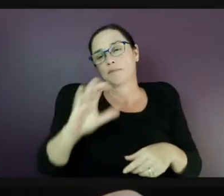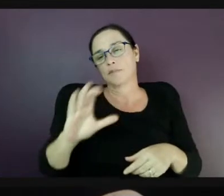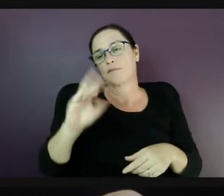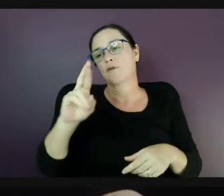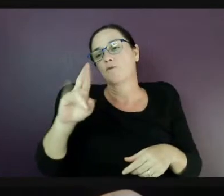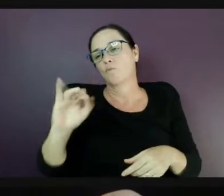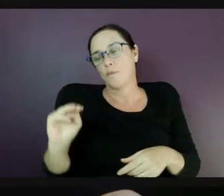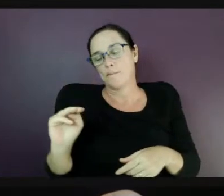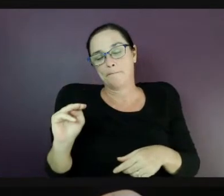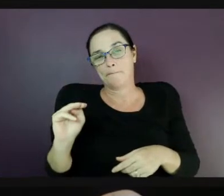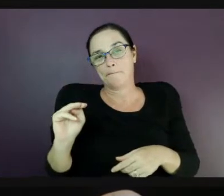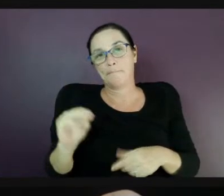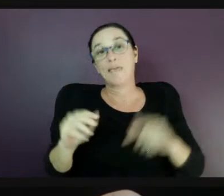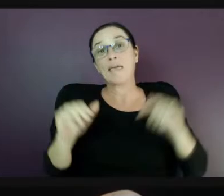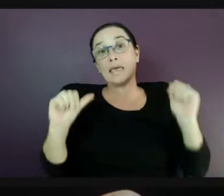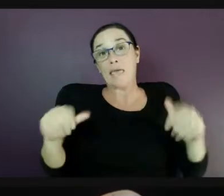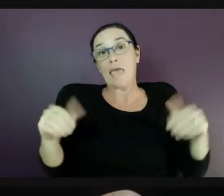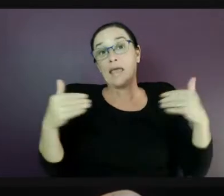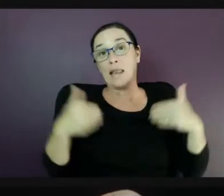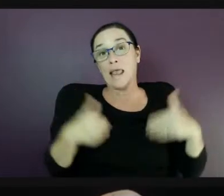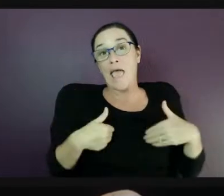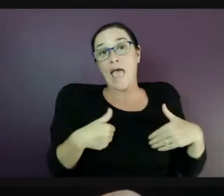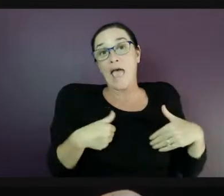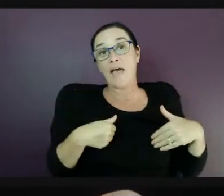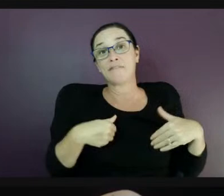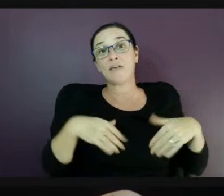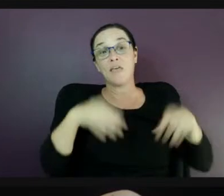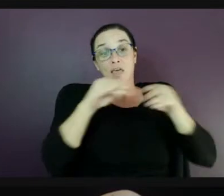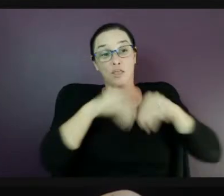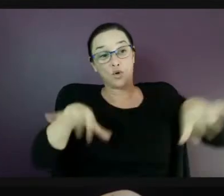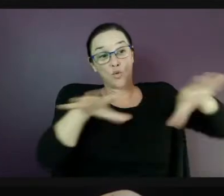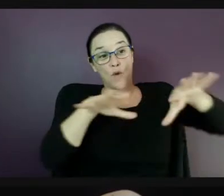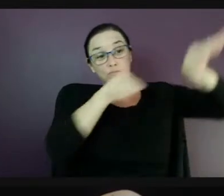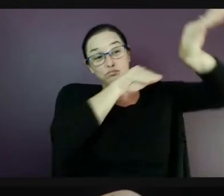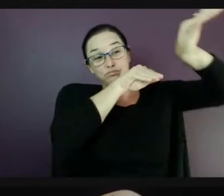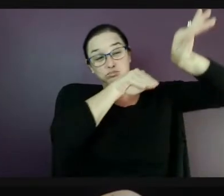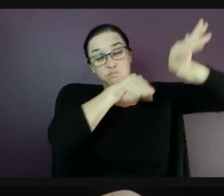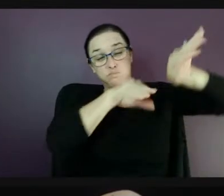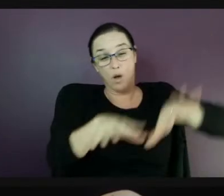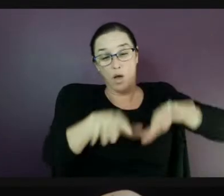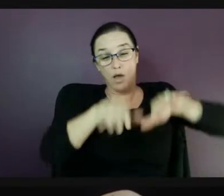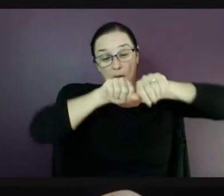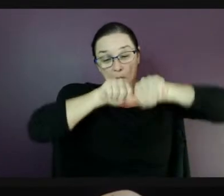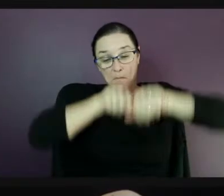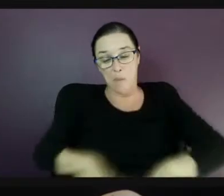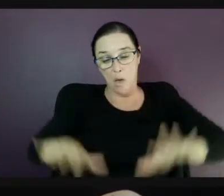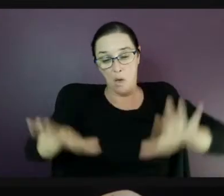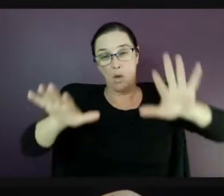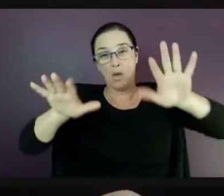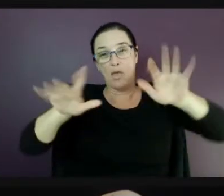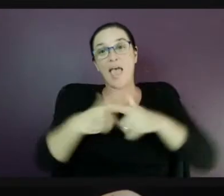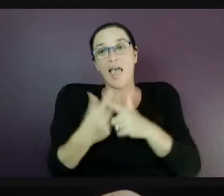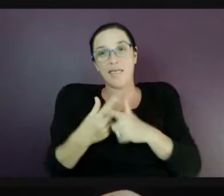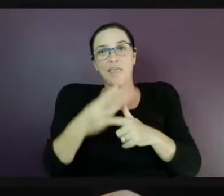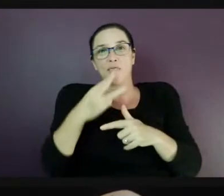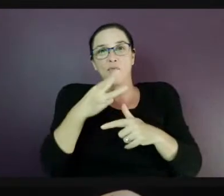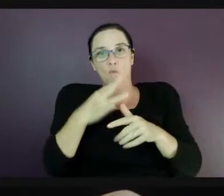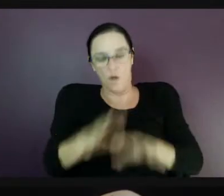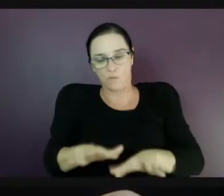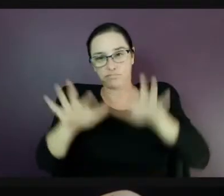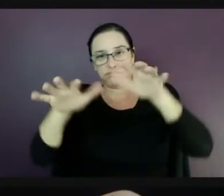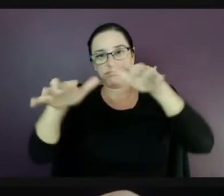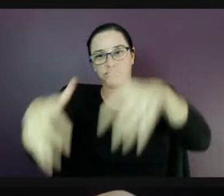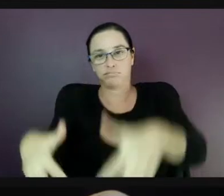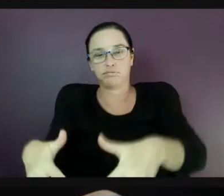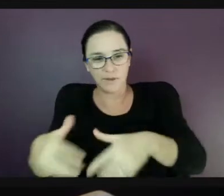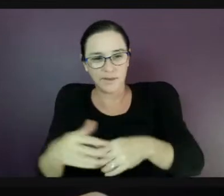You can have a landslide generate local tsunami, but those tsunami will be localized to near where the landslide happens. So if one